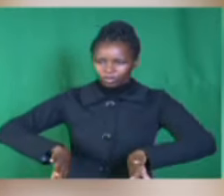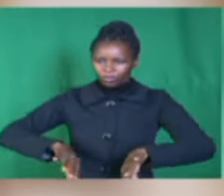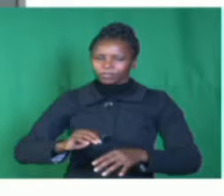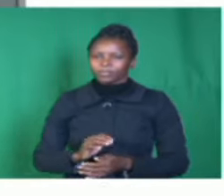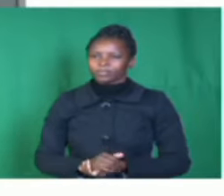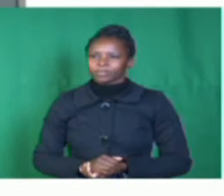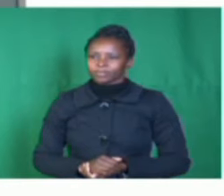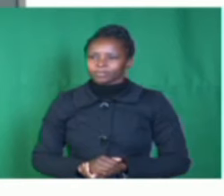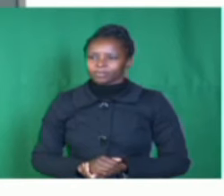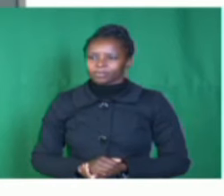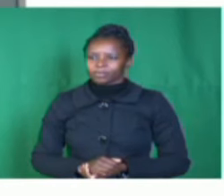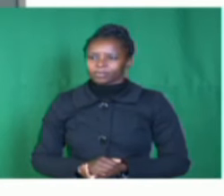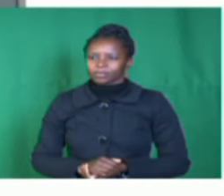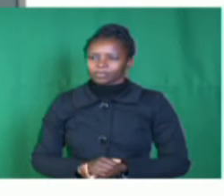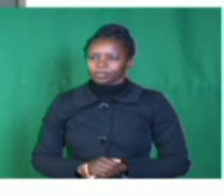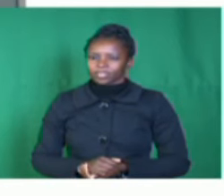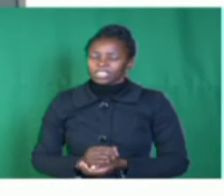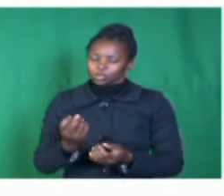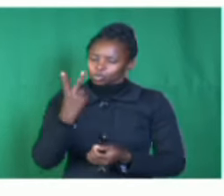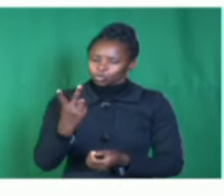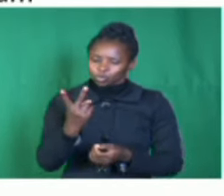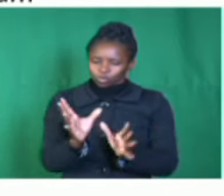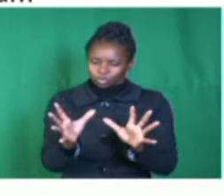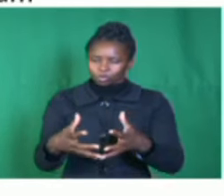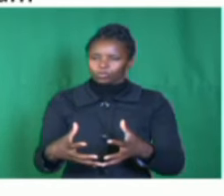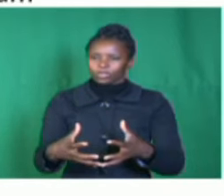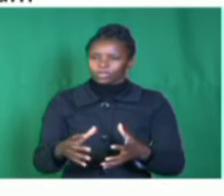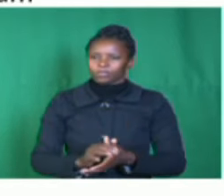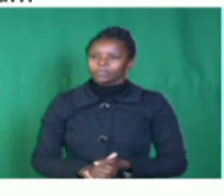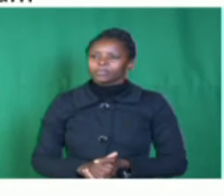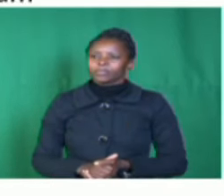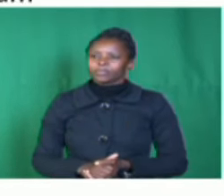okay, into two groups, of course.